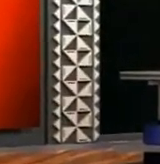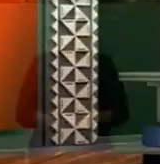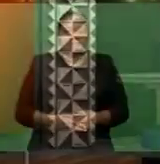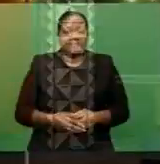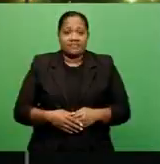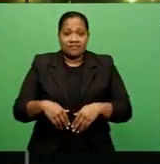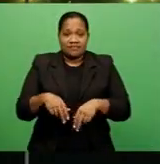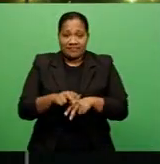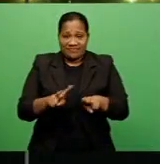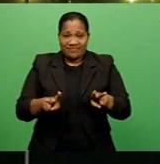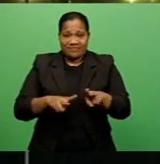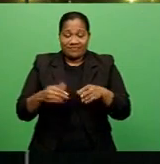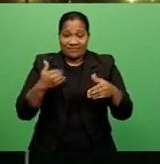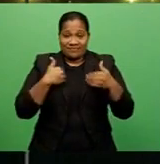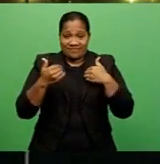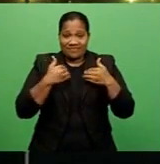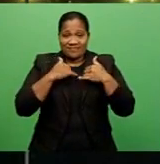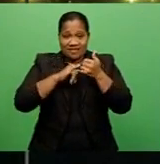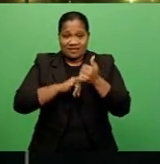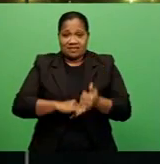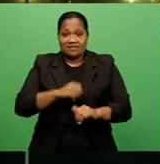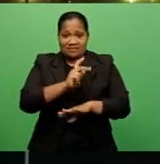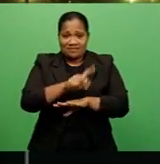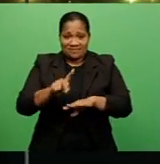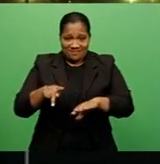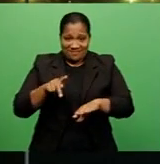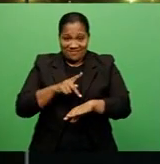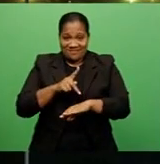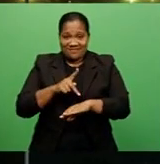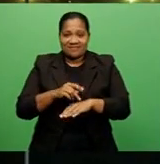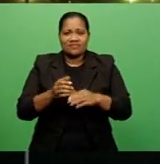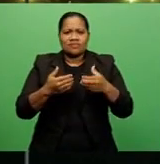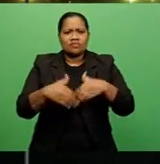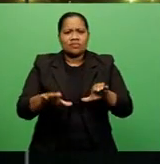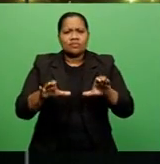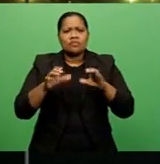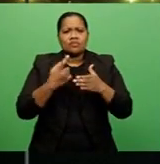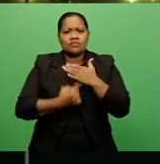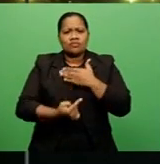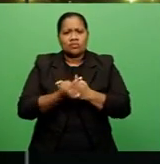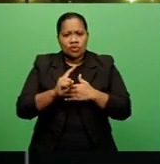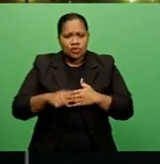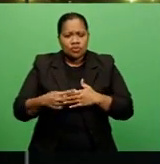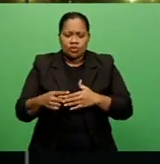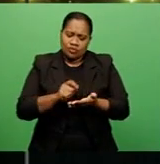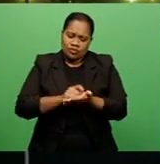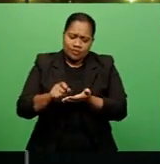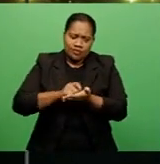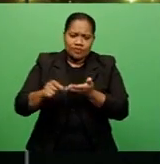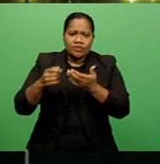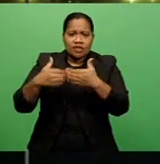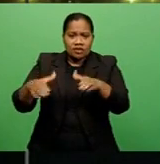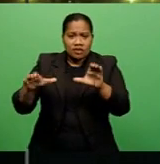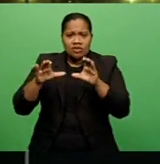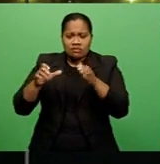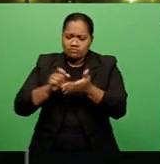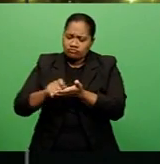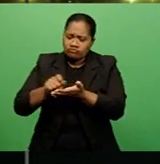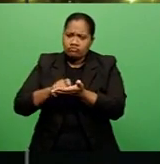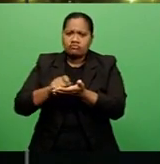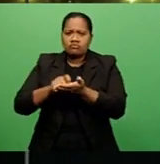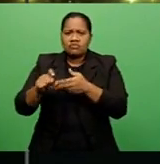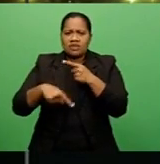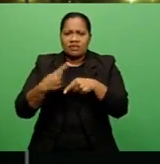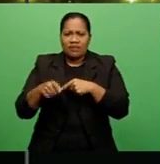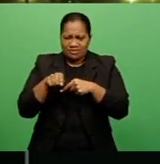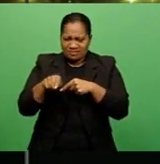Former and current academics of the University of the South Pacific continue to write to the Council, weighing in on the debacle